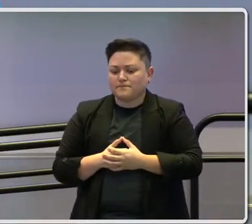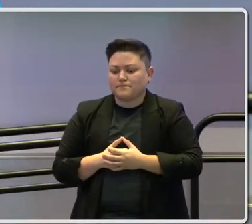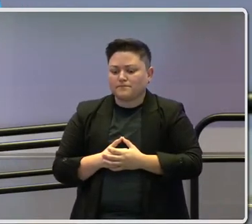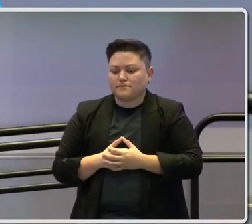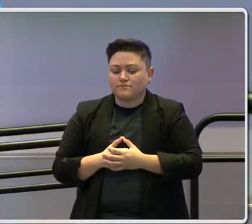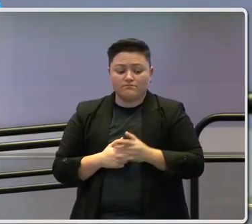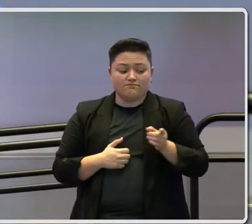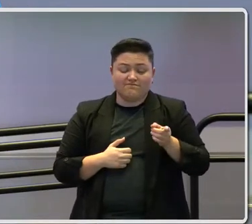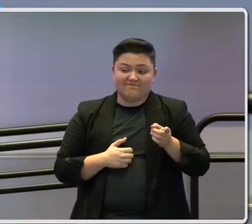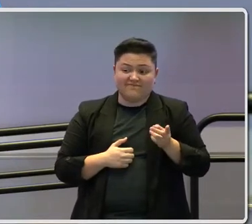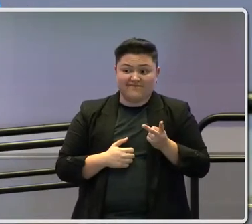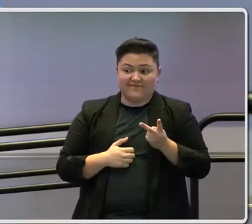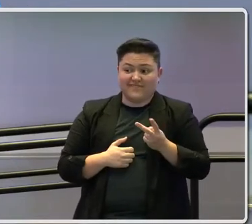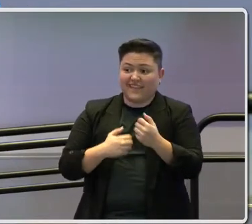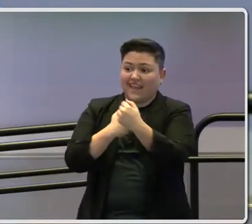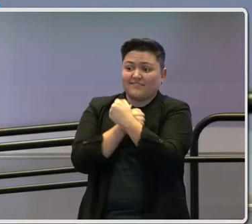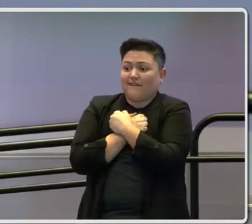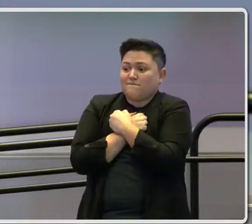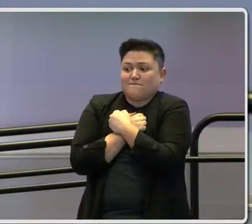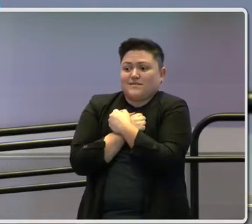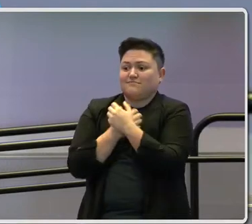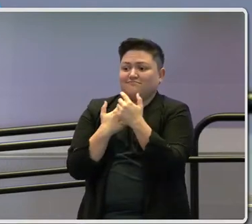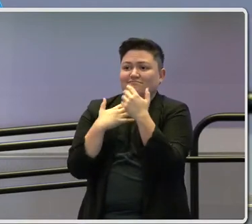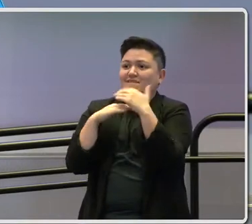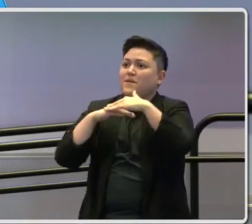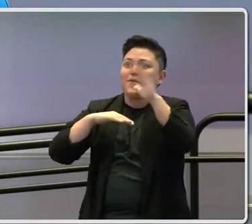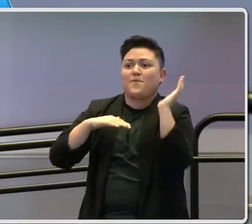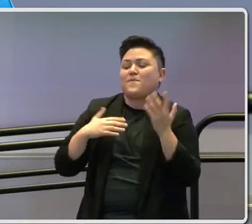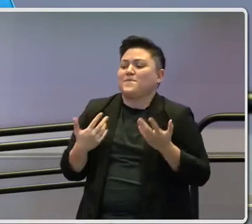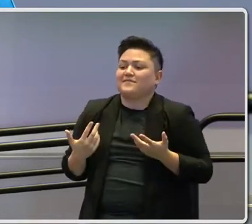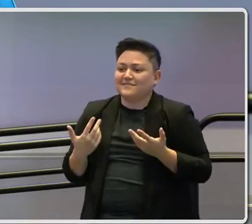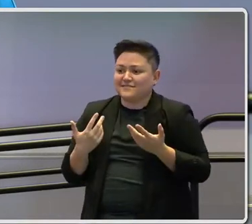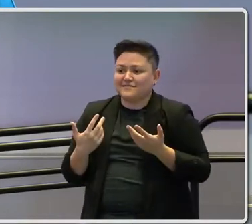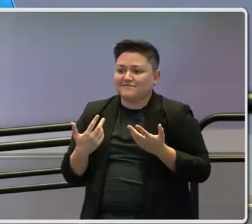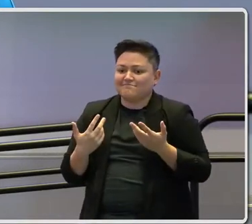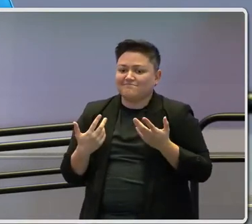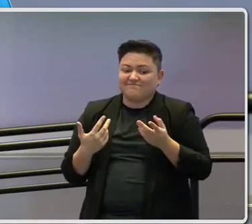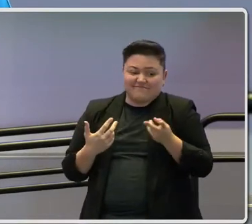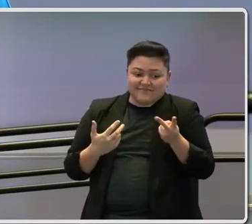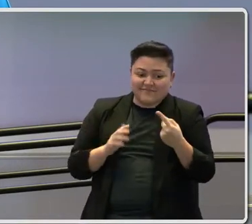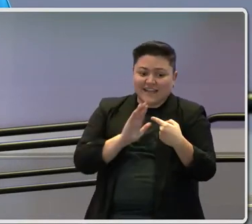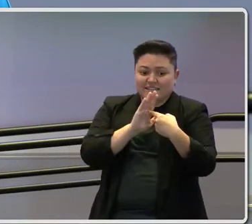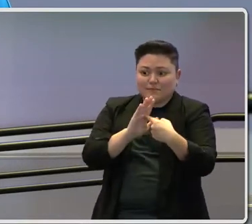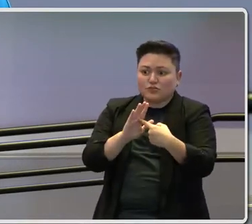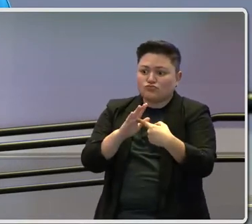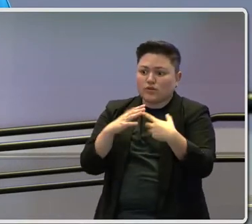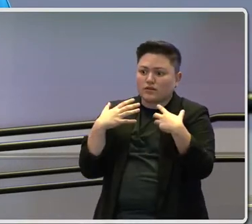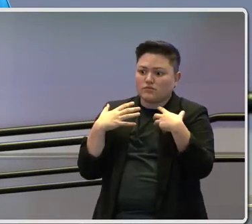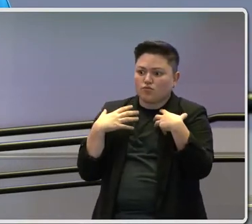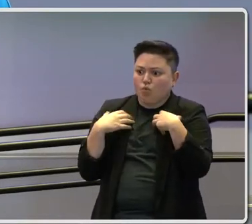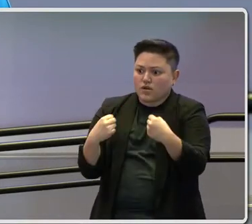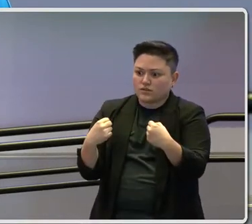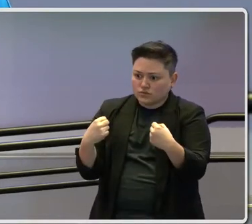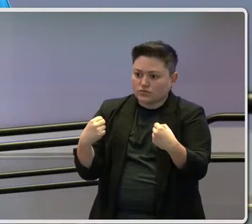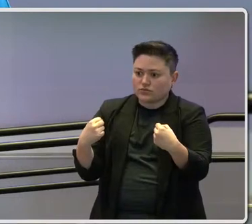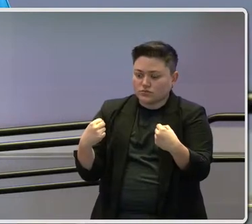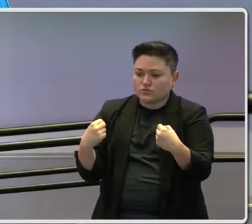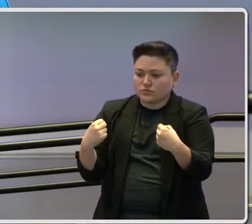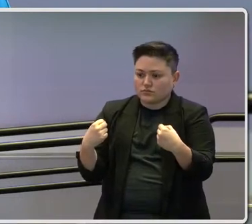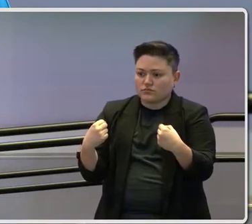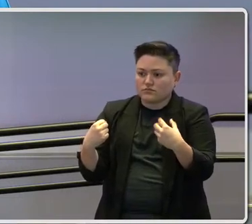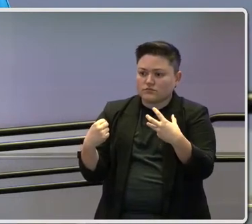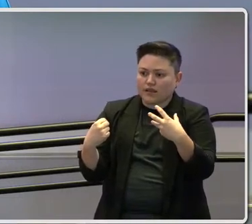They loved me unconditionally, and then they demonstrated courage